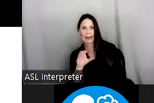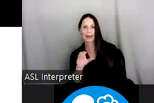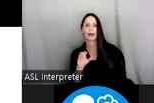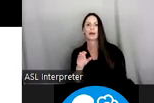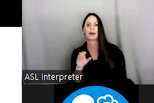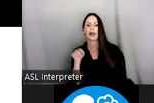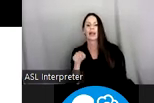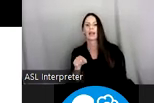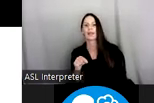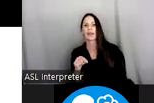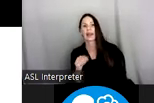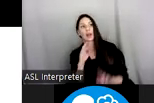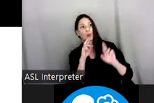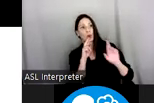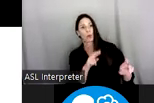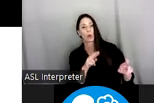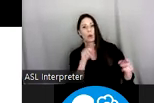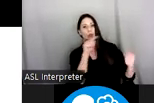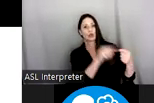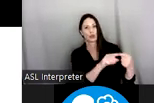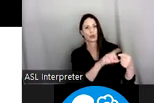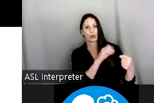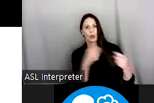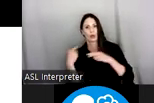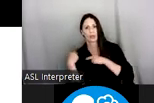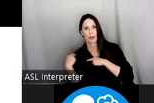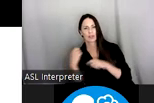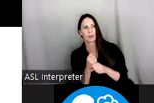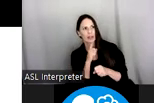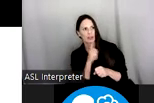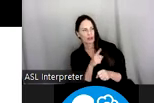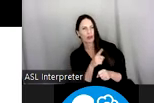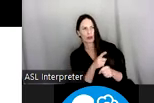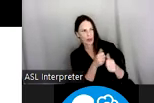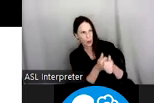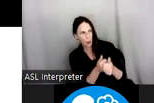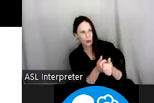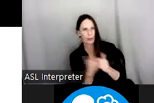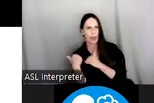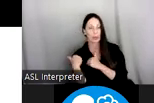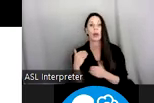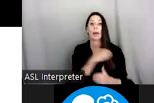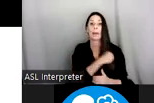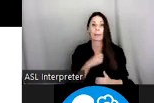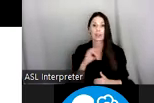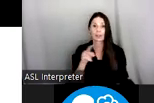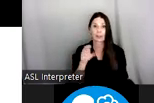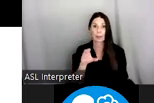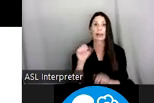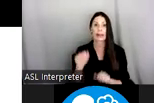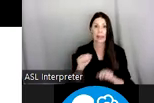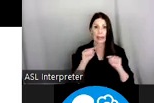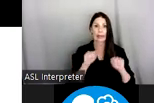is responsible, right? You folks hold that work group accountable. Members of the public can attend those meetings, but